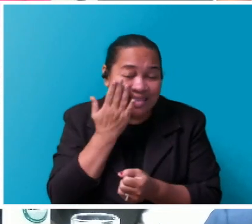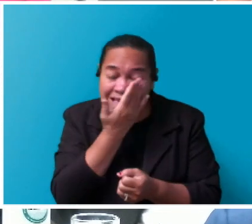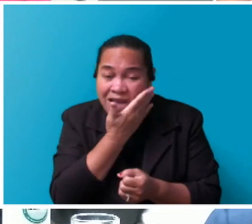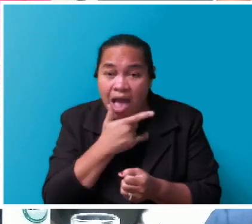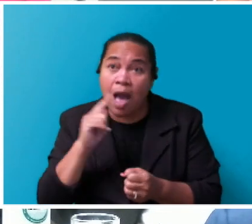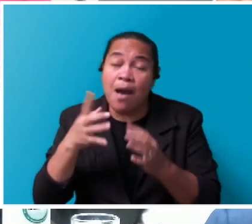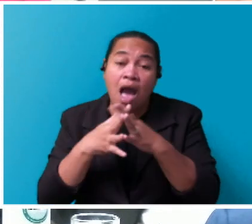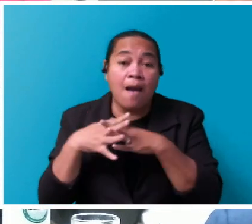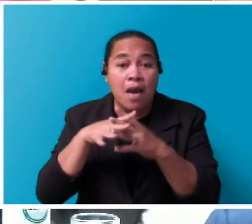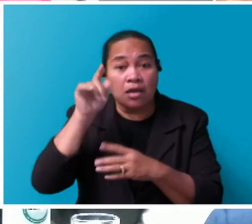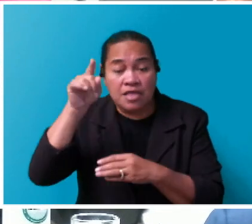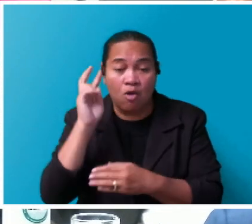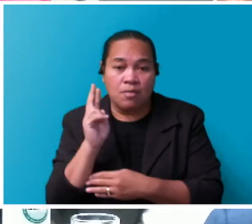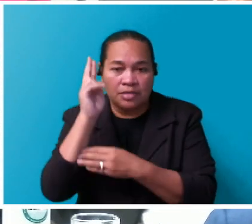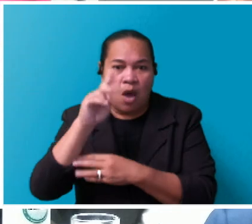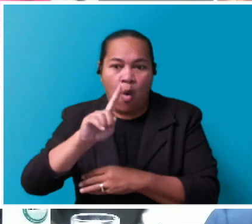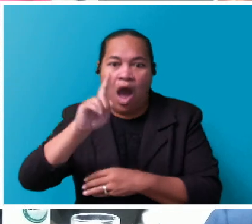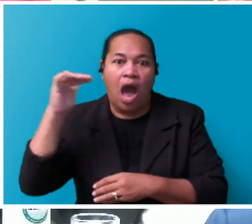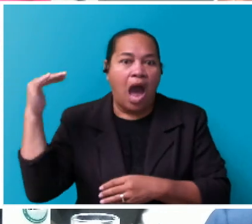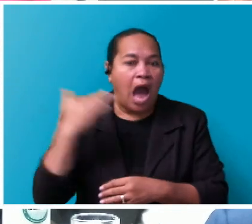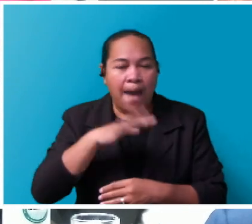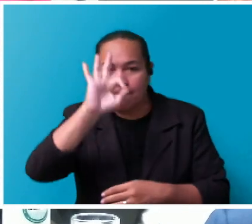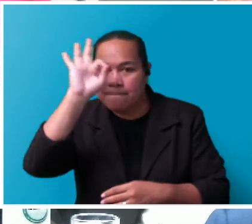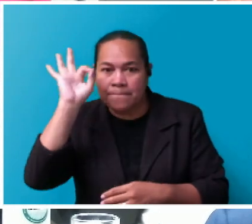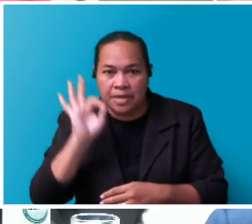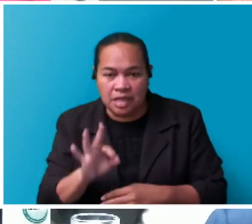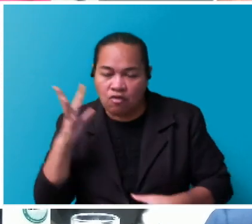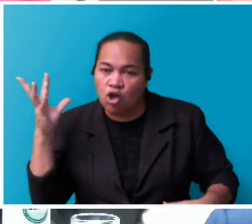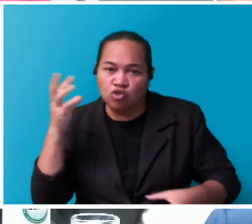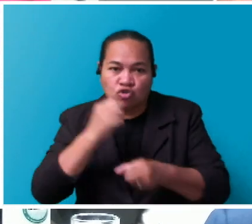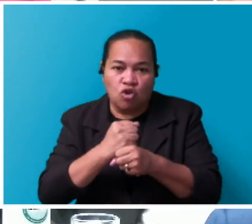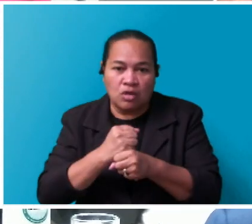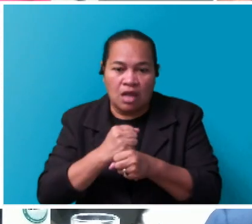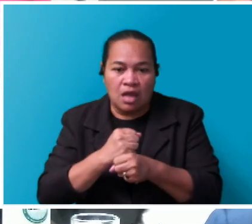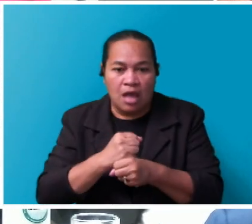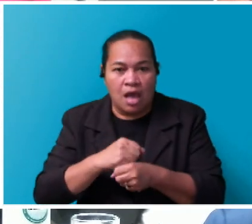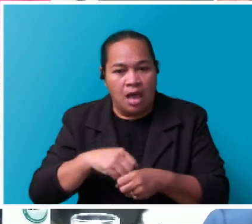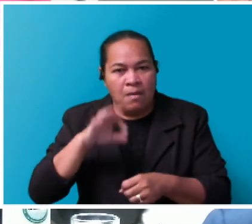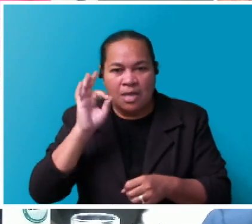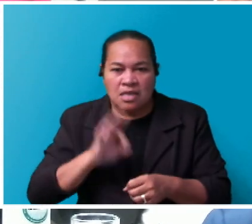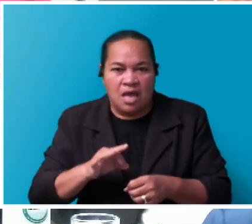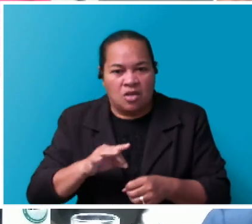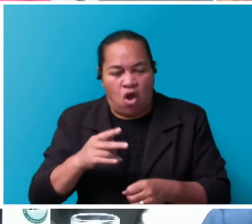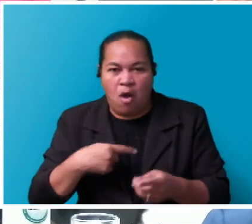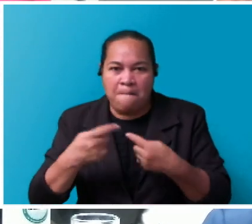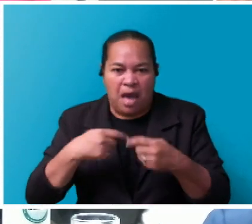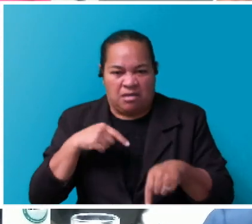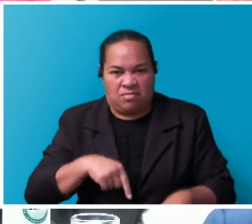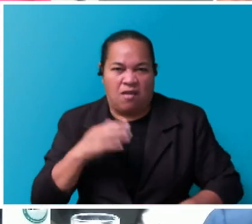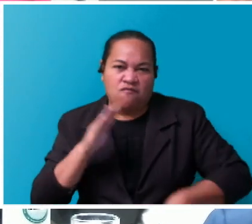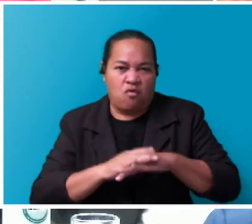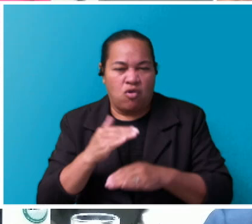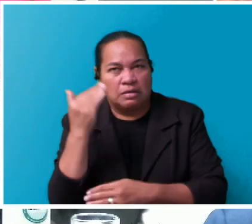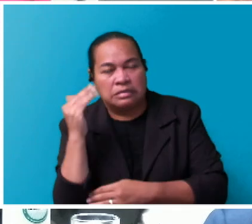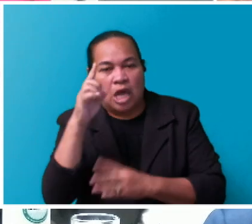United States represents 100% of their total export market. In fact, around 70% of our